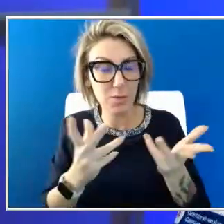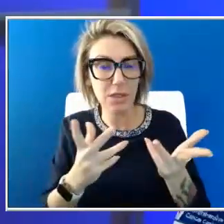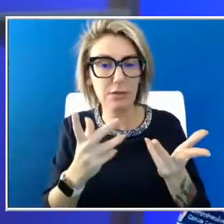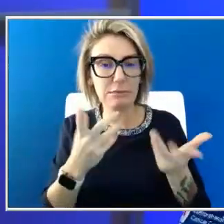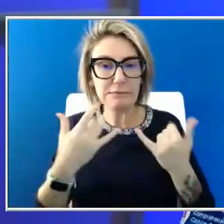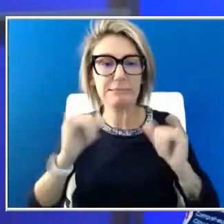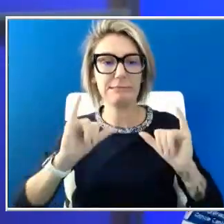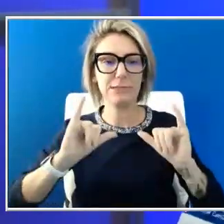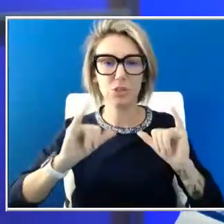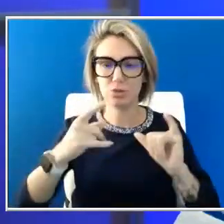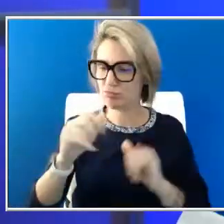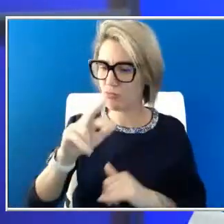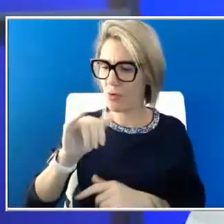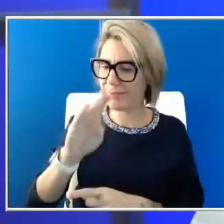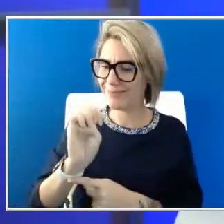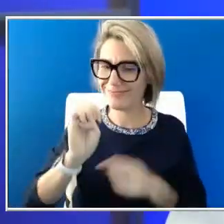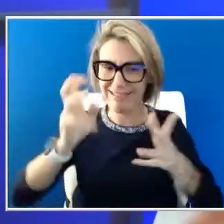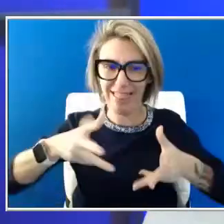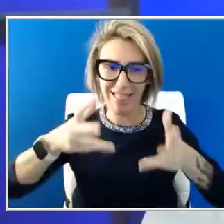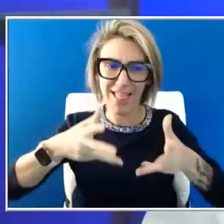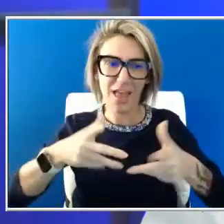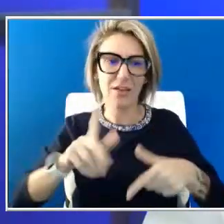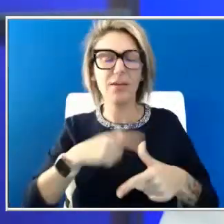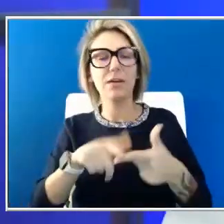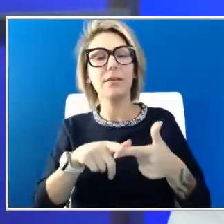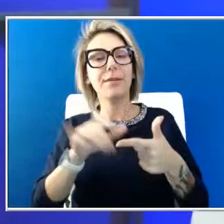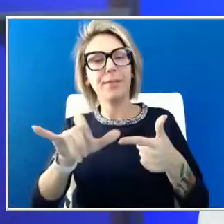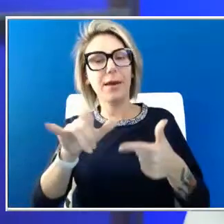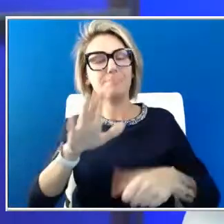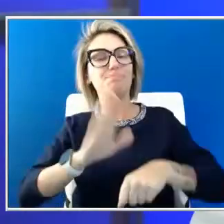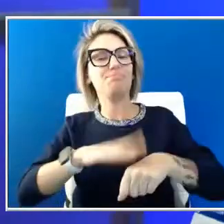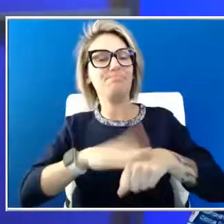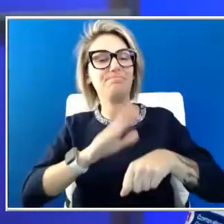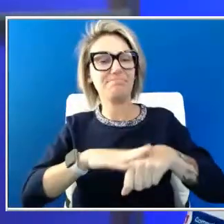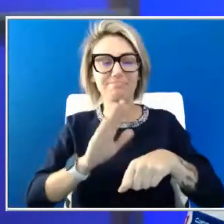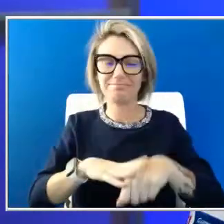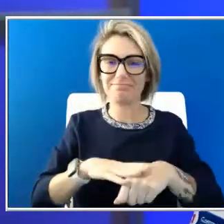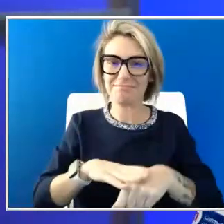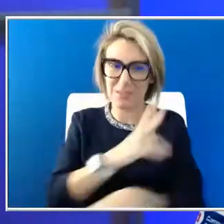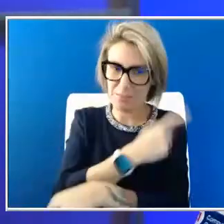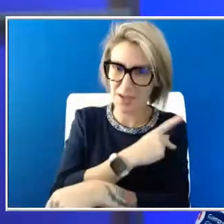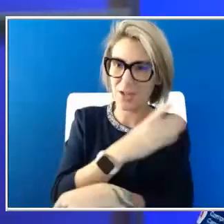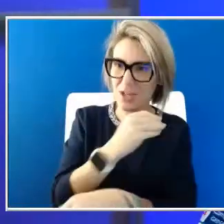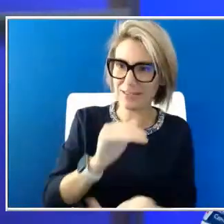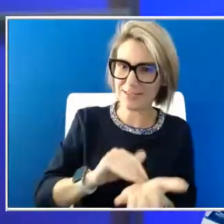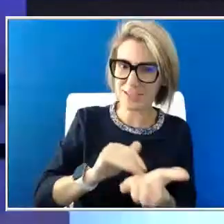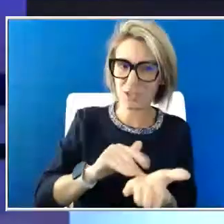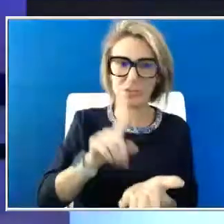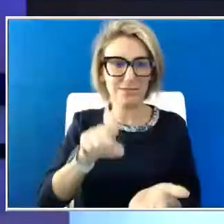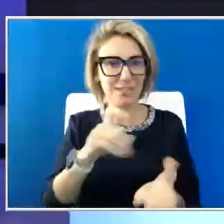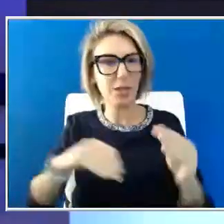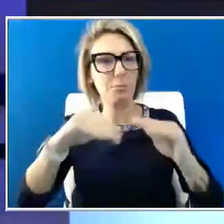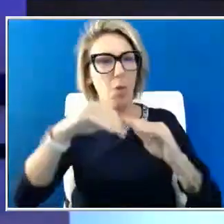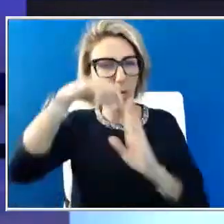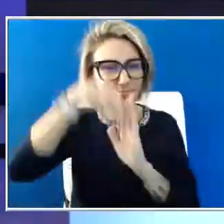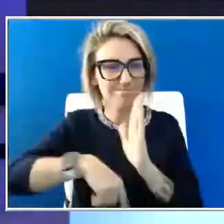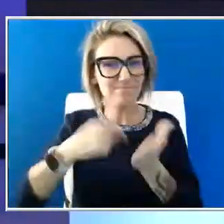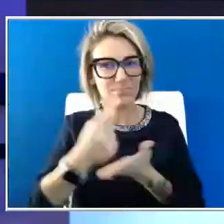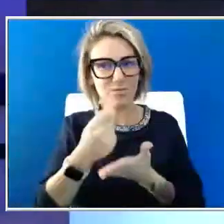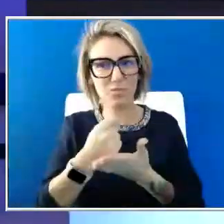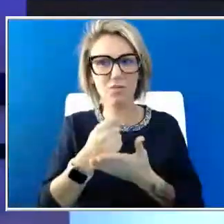left behind. And so then that alerts Patrick and the doctors to know that we have to do something more. Gotcha. So the